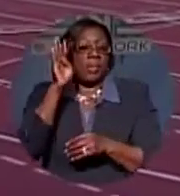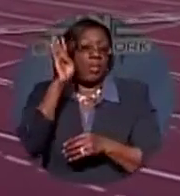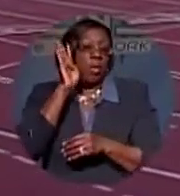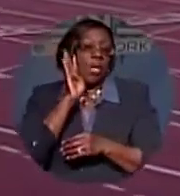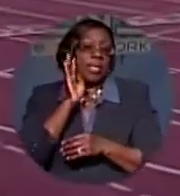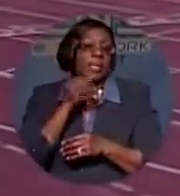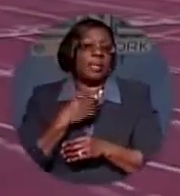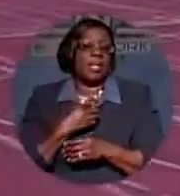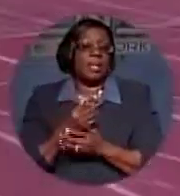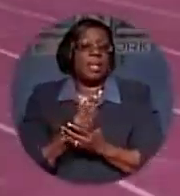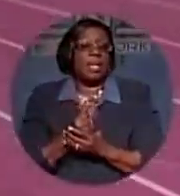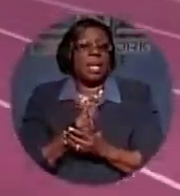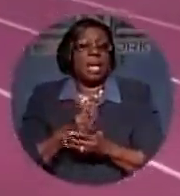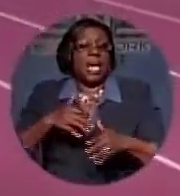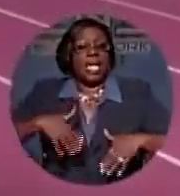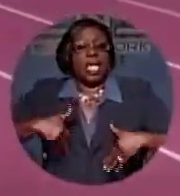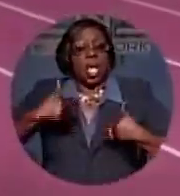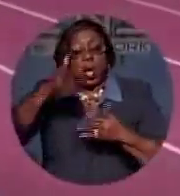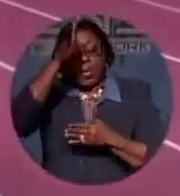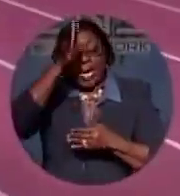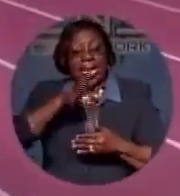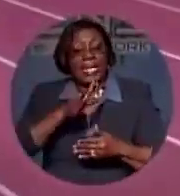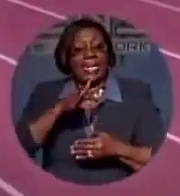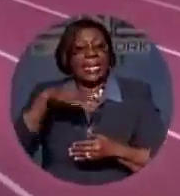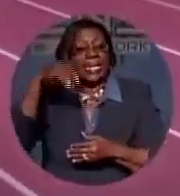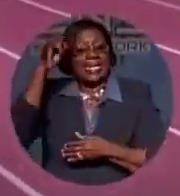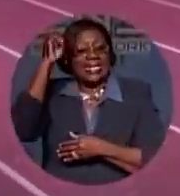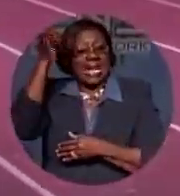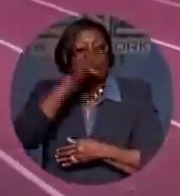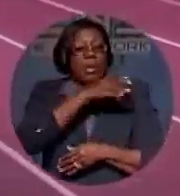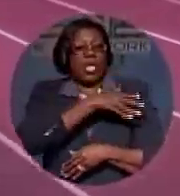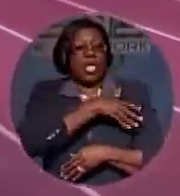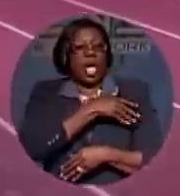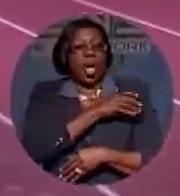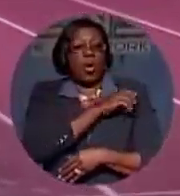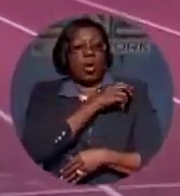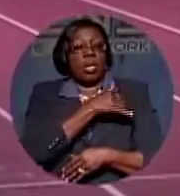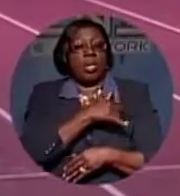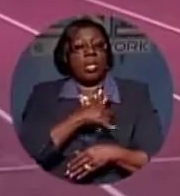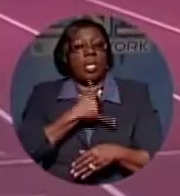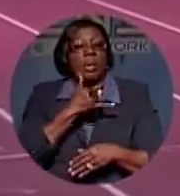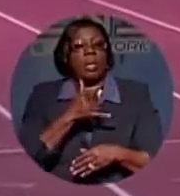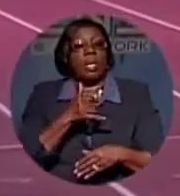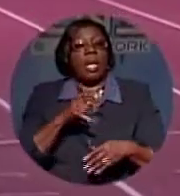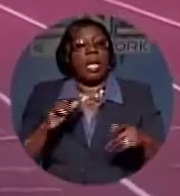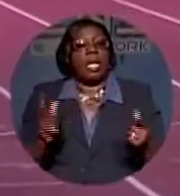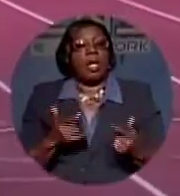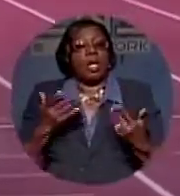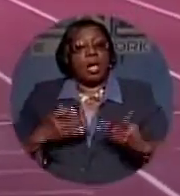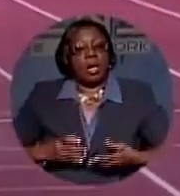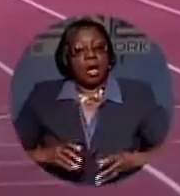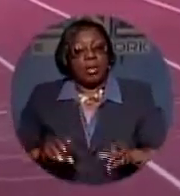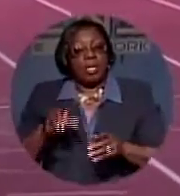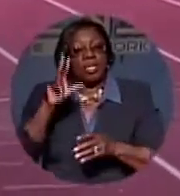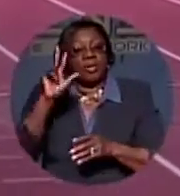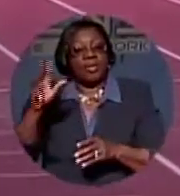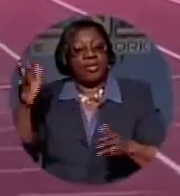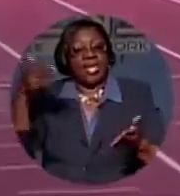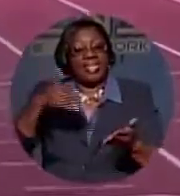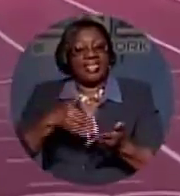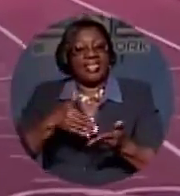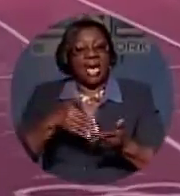medal. And the young man, Darren Young, a lot of courage. 3,000 meters under 17